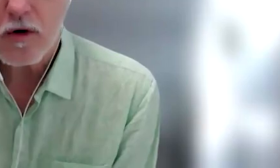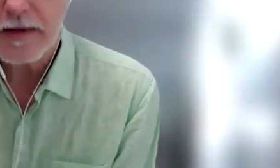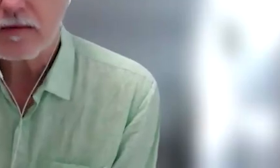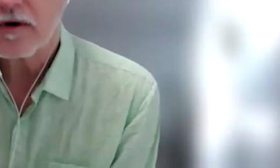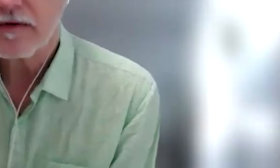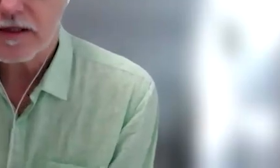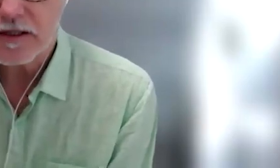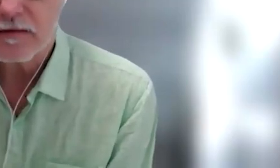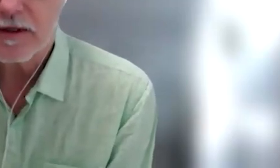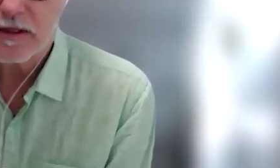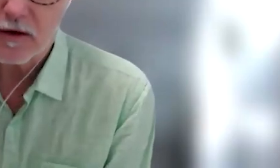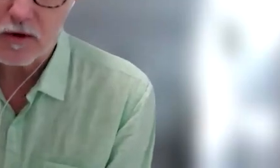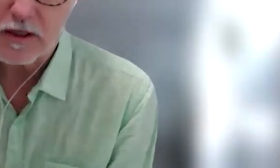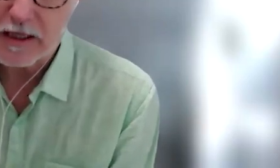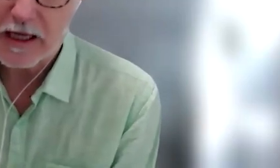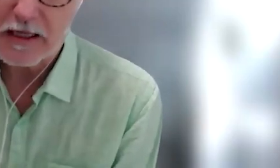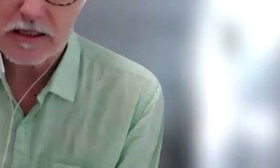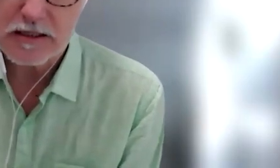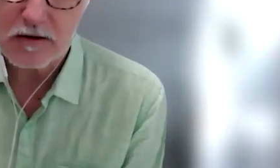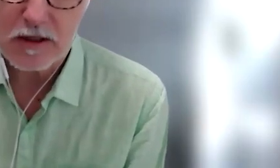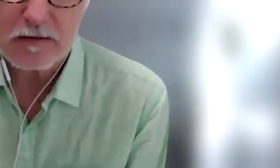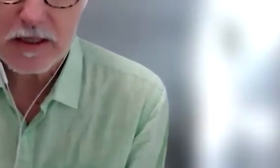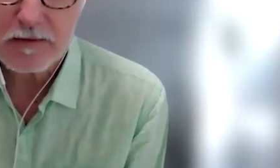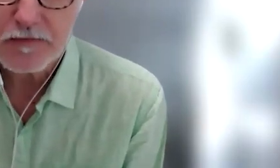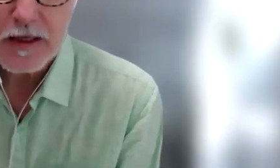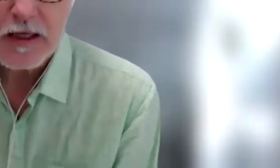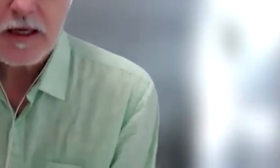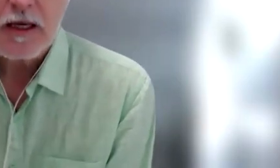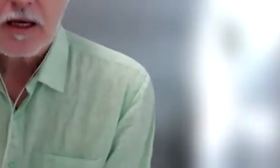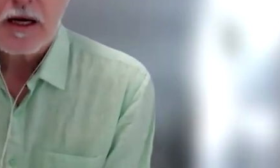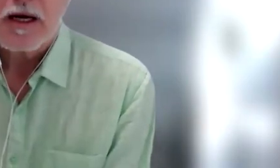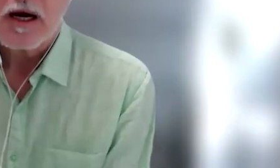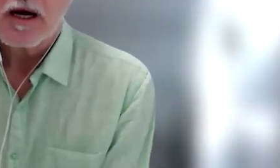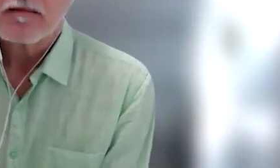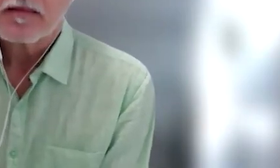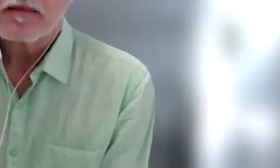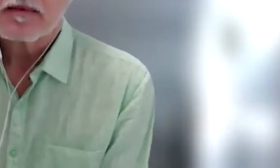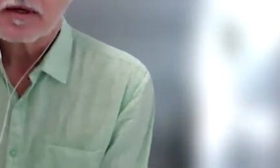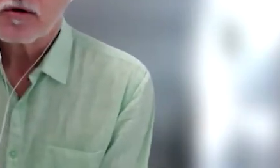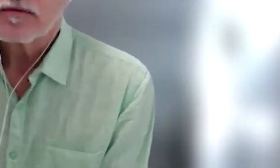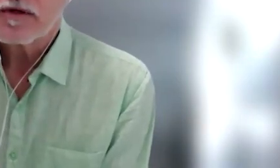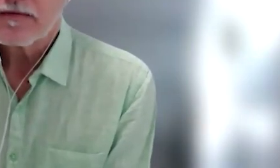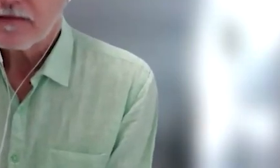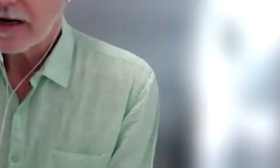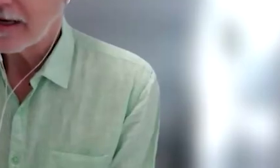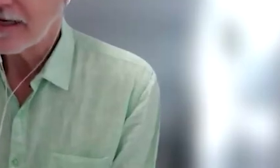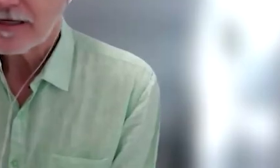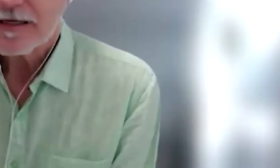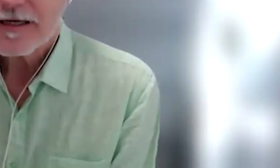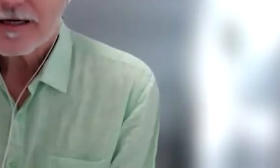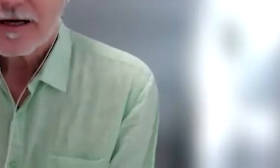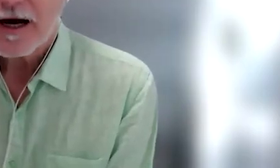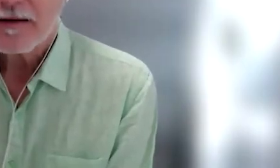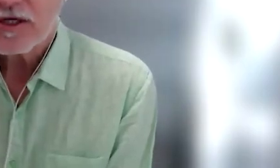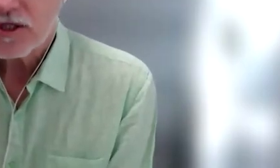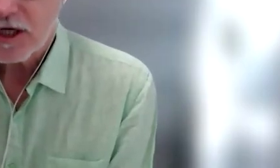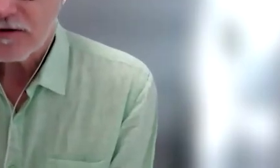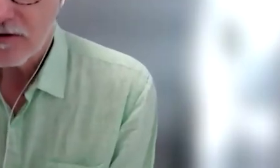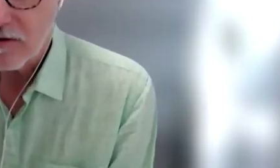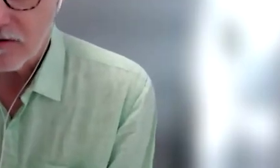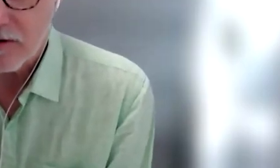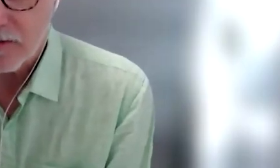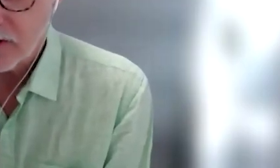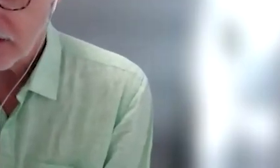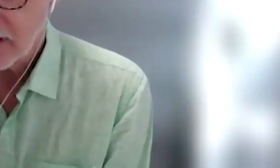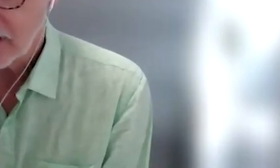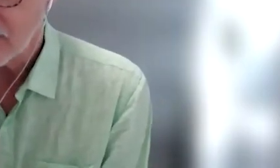We're a core member of the Disability and Working Canada Steering Committee. In terms of my identity, I'm a